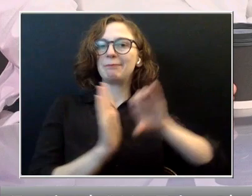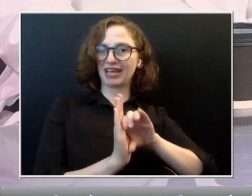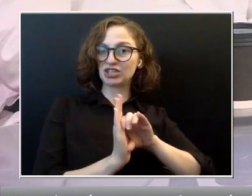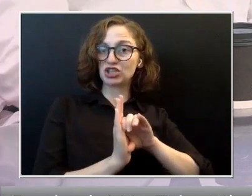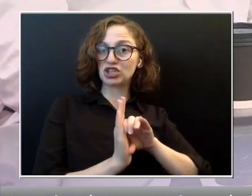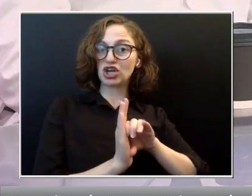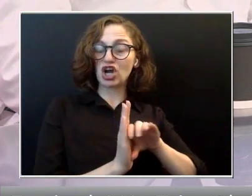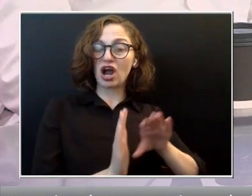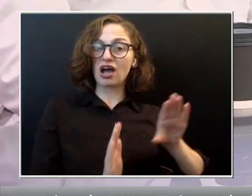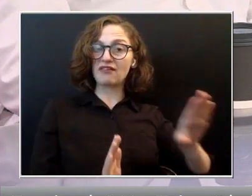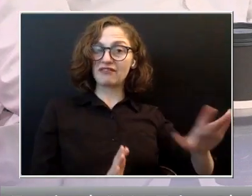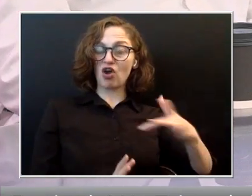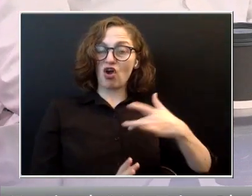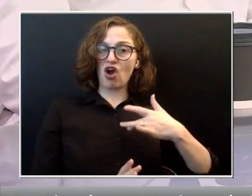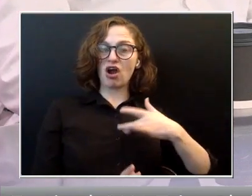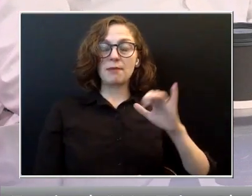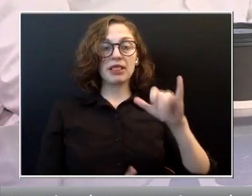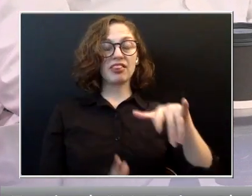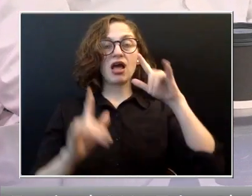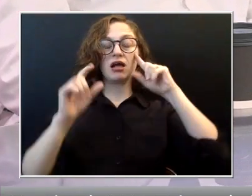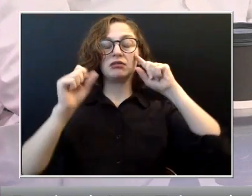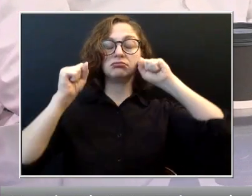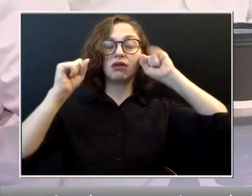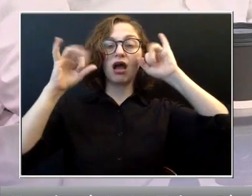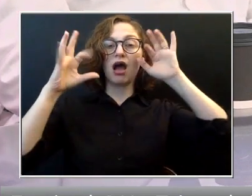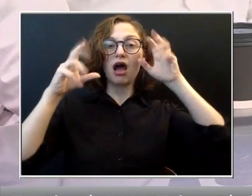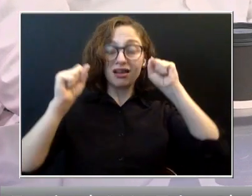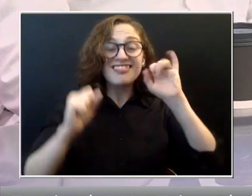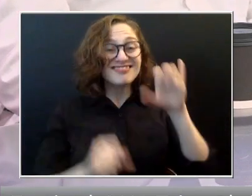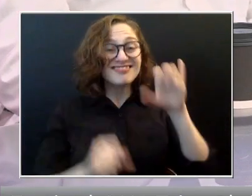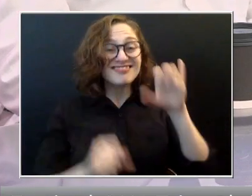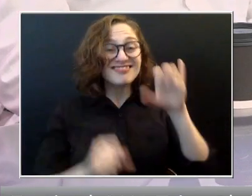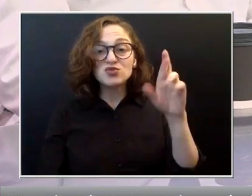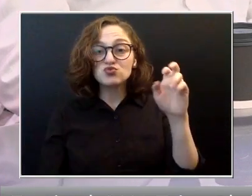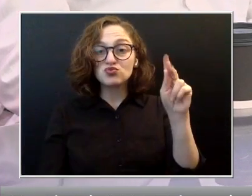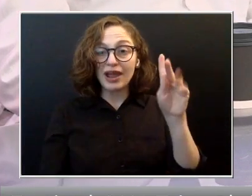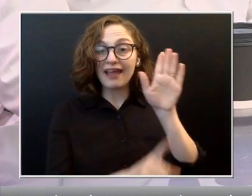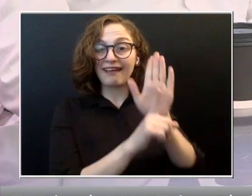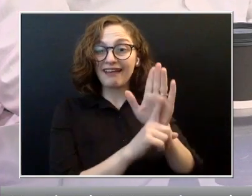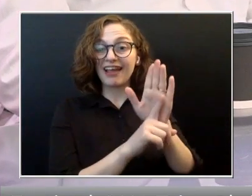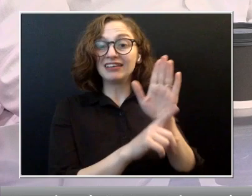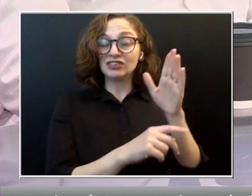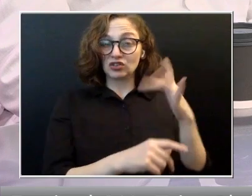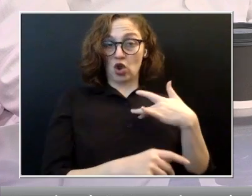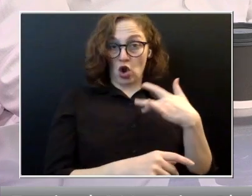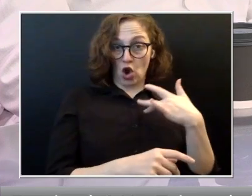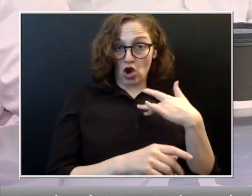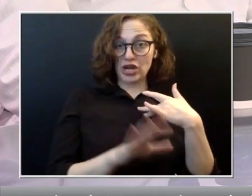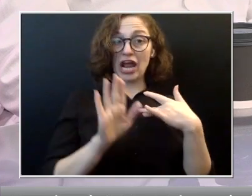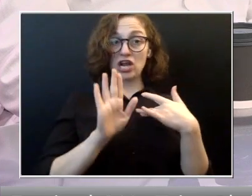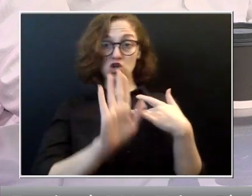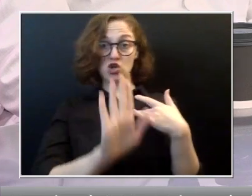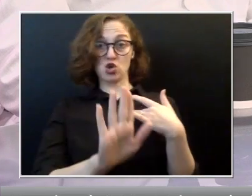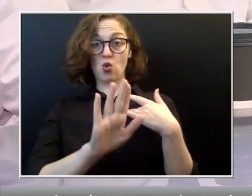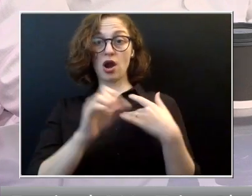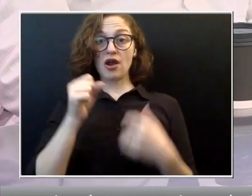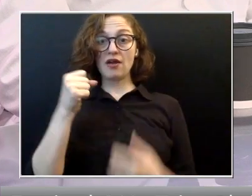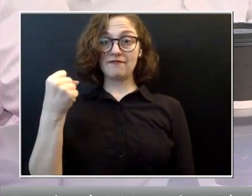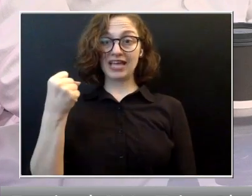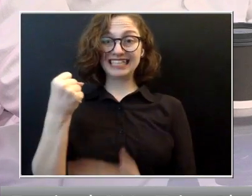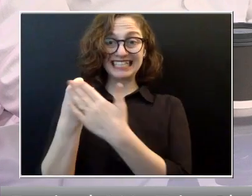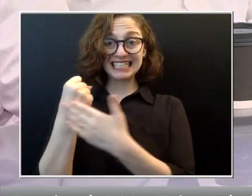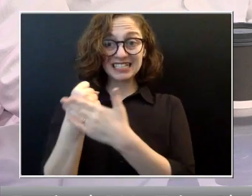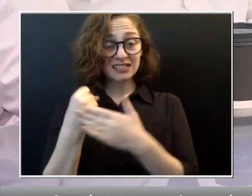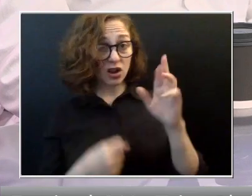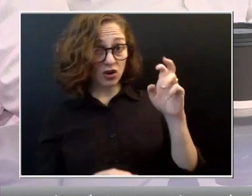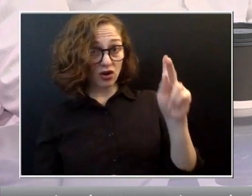is unbelievable to me. That's Rick's heart next to your fist. That's right. Rick, is this the first time you're seeing your